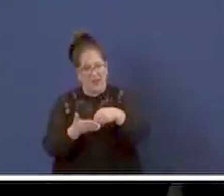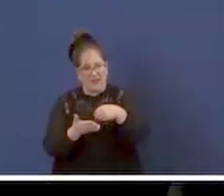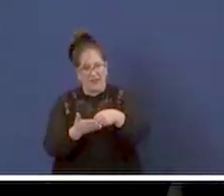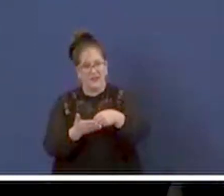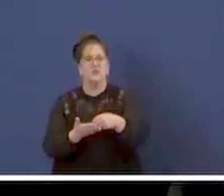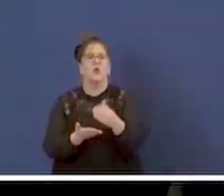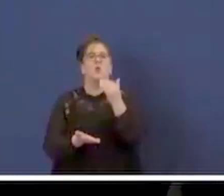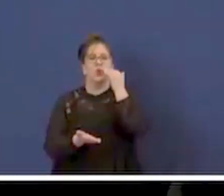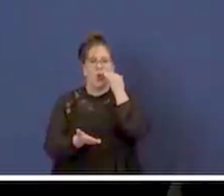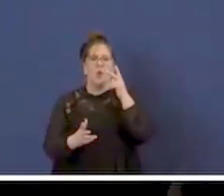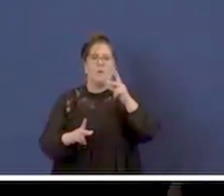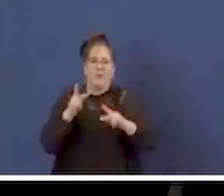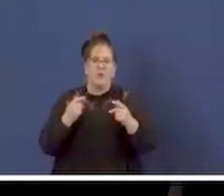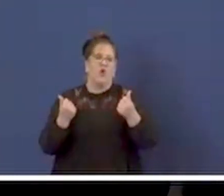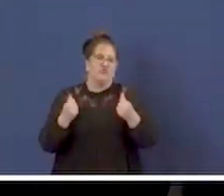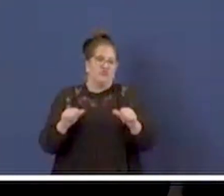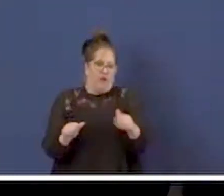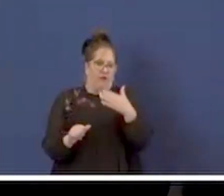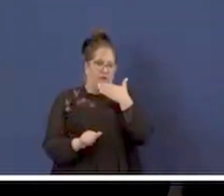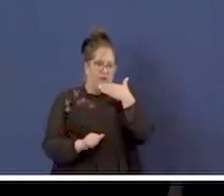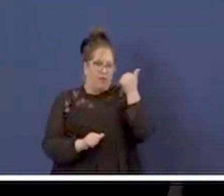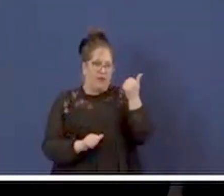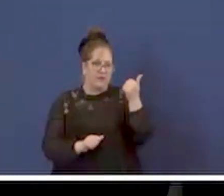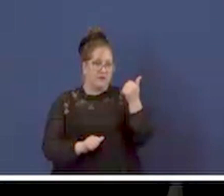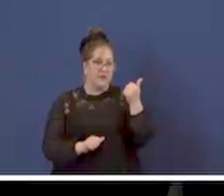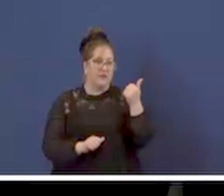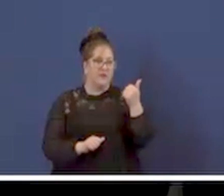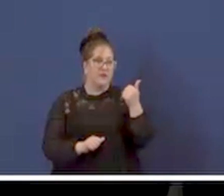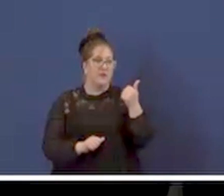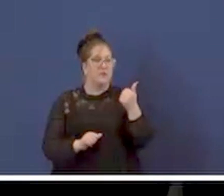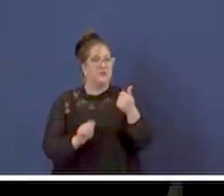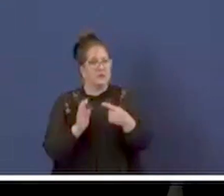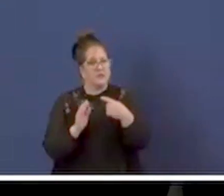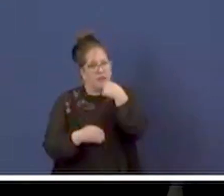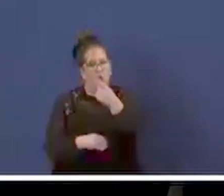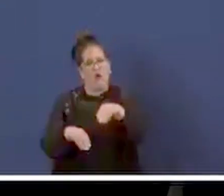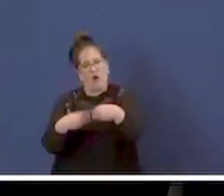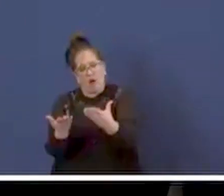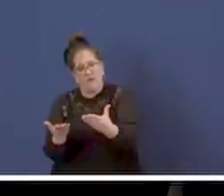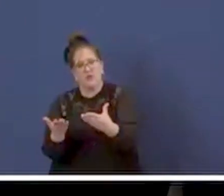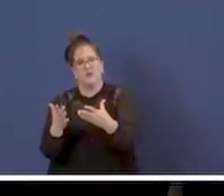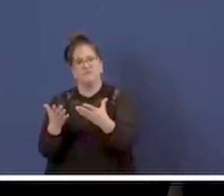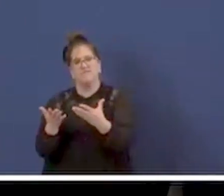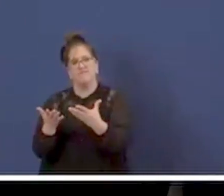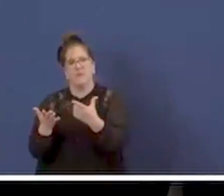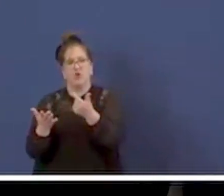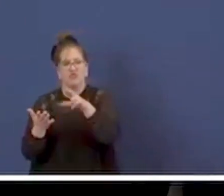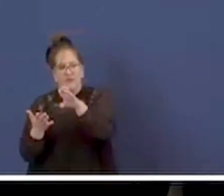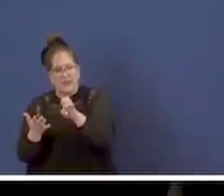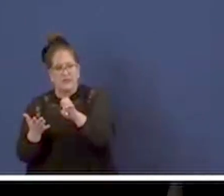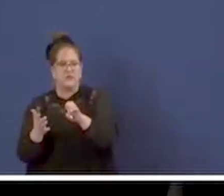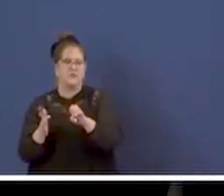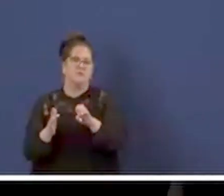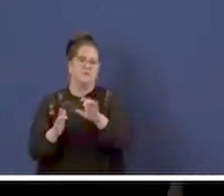that people try, but sometimes I say offer some mercy and grace, especially with my students. Understand